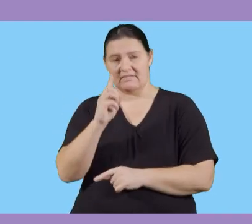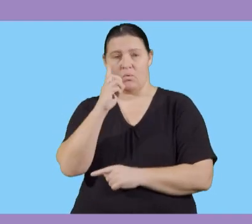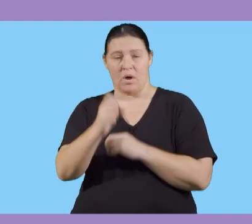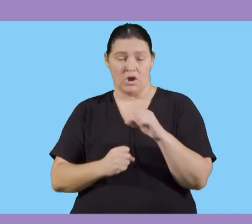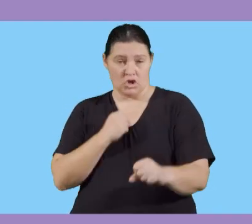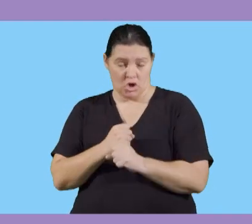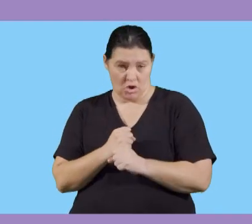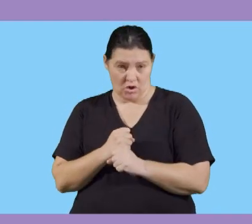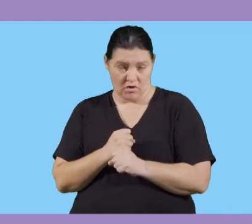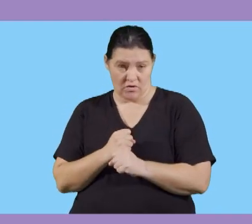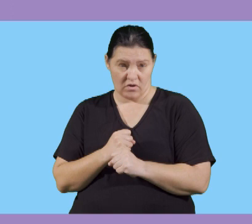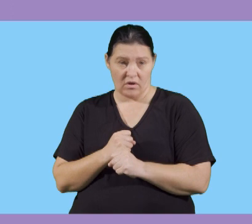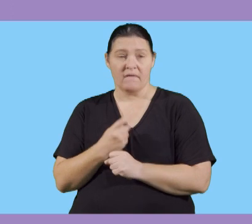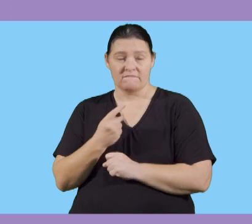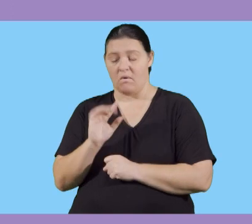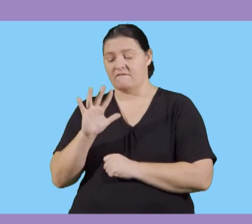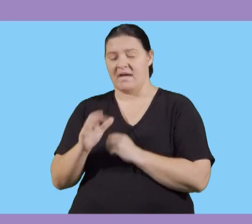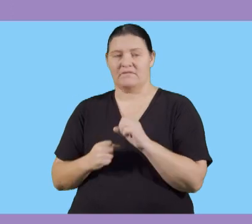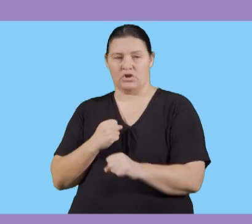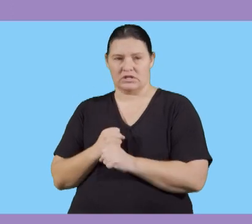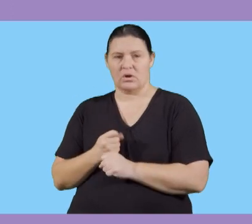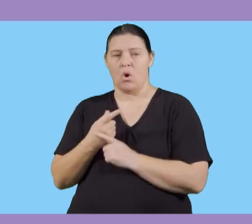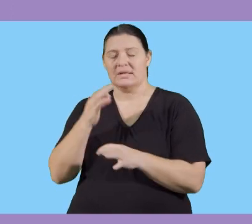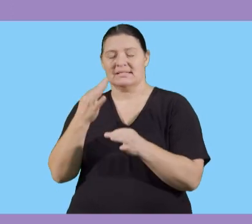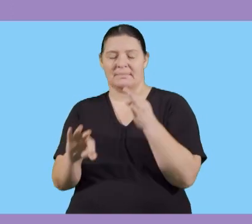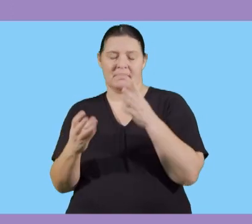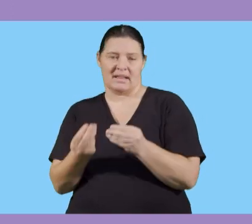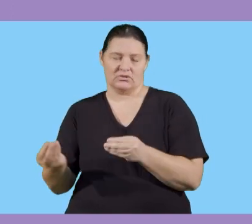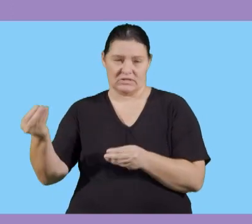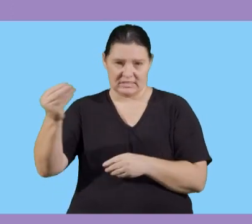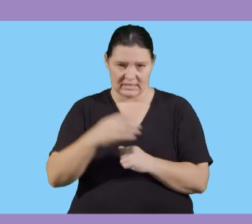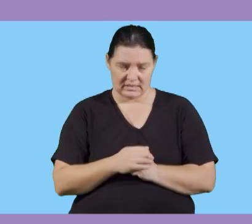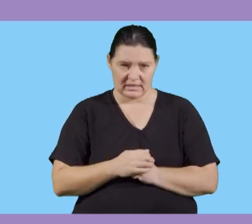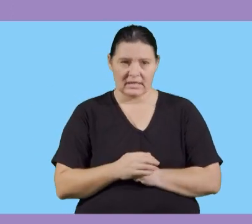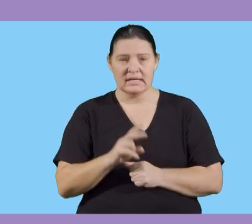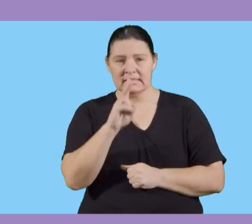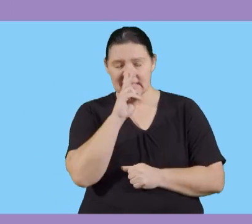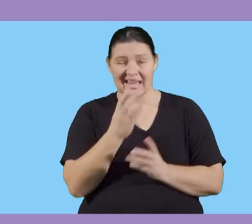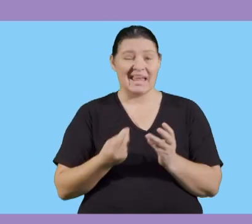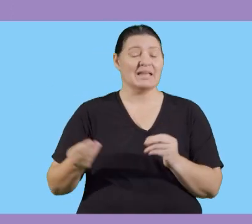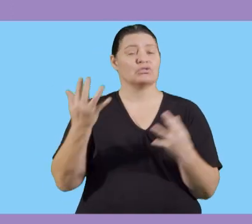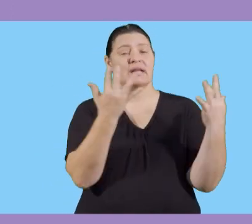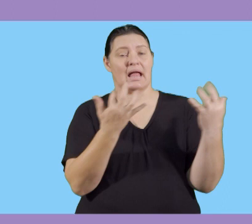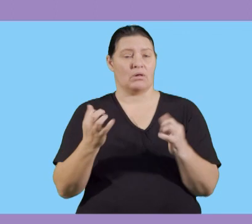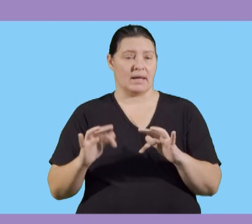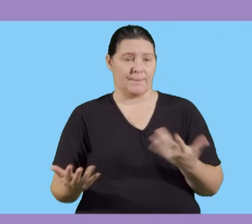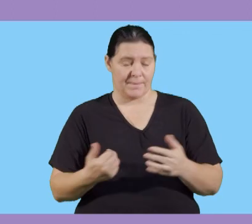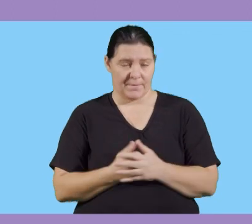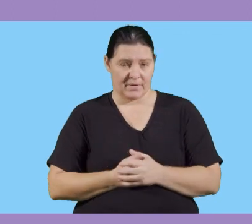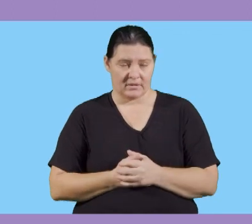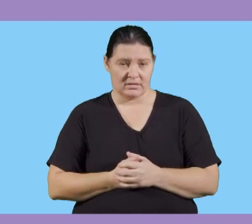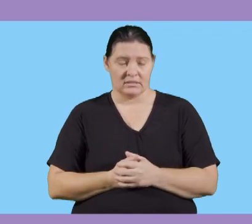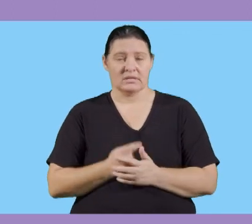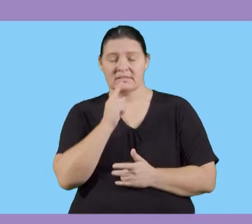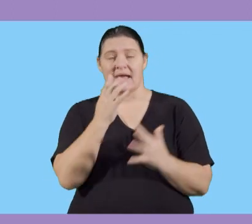is per year, for 5 years on simple interest. So let's see how that interest is calculated. So we are going to